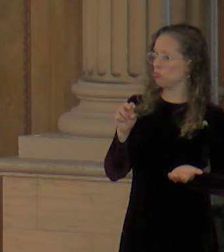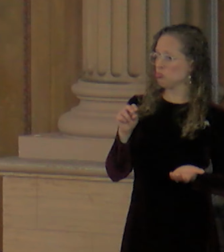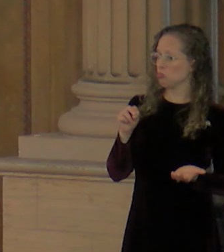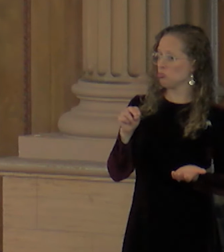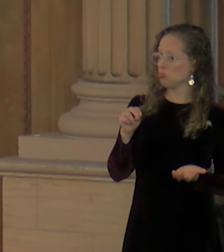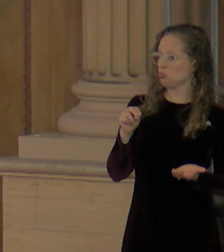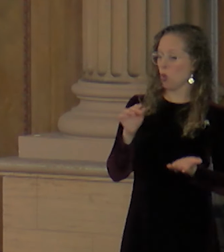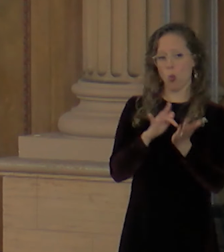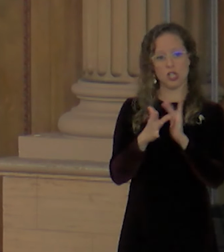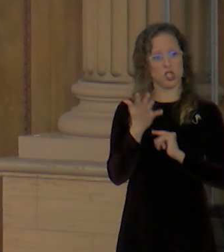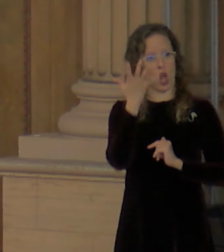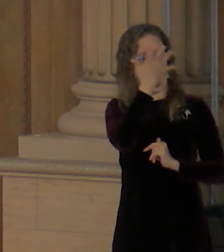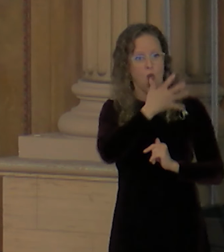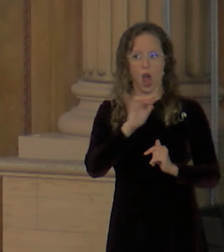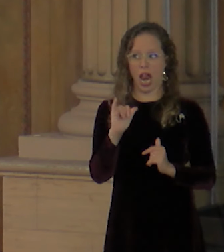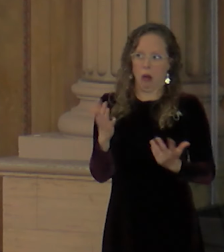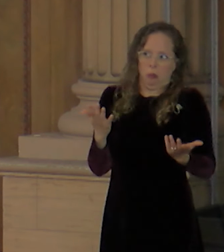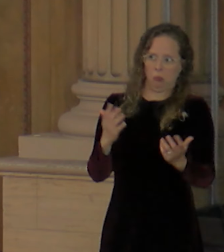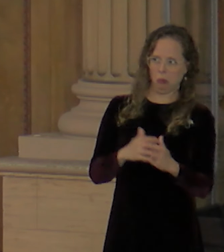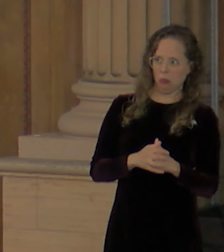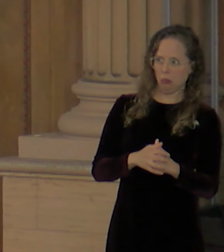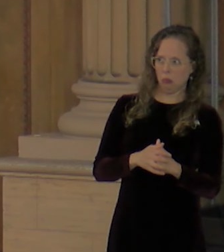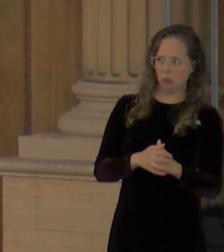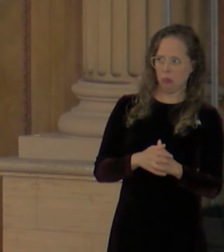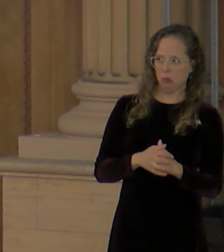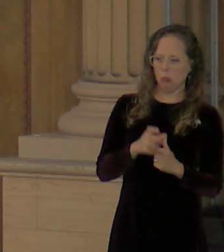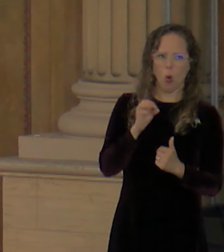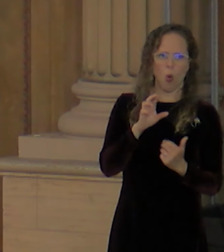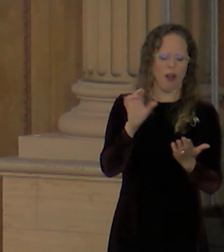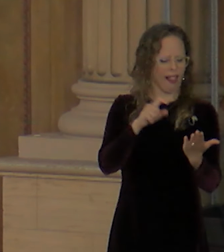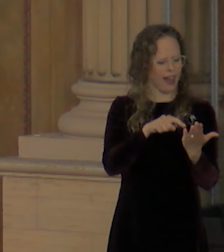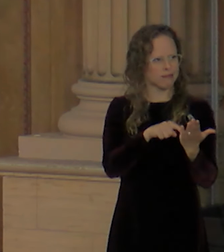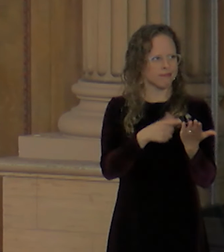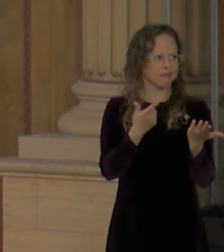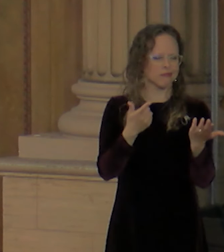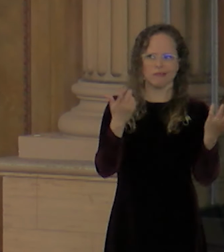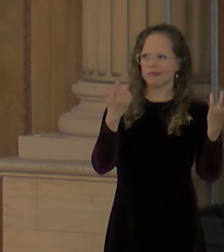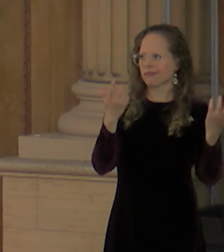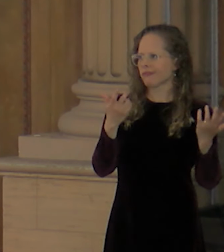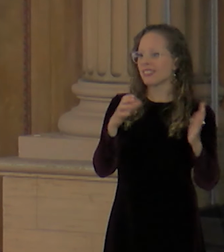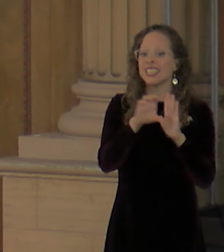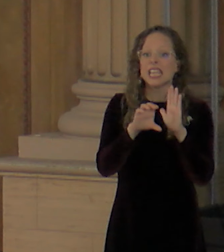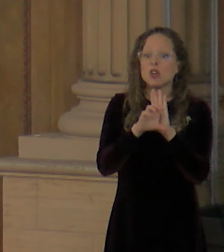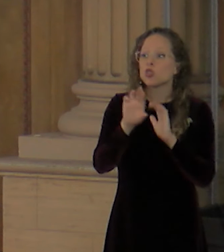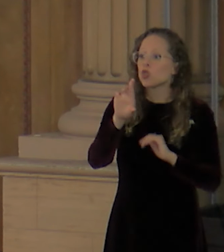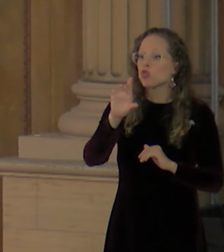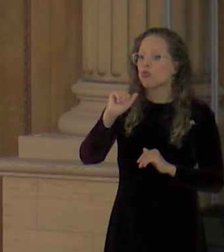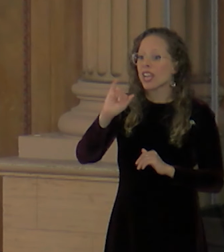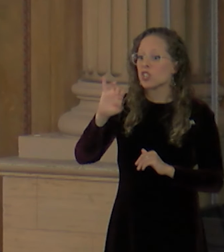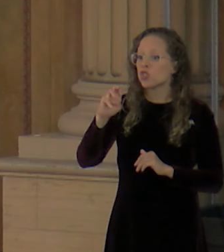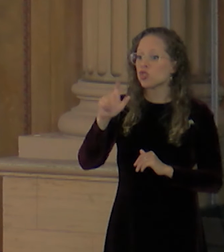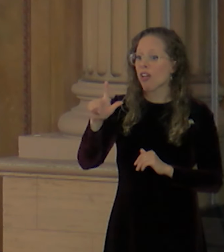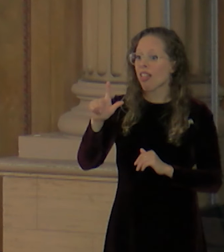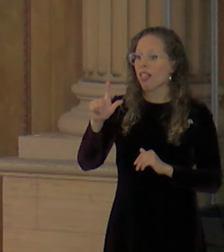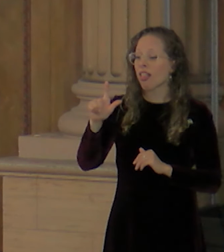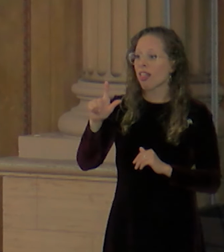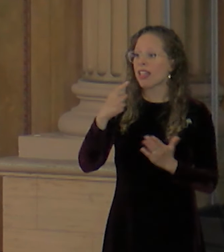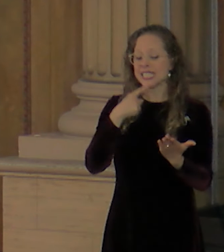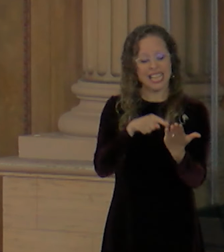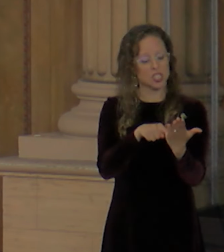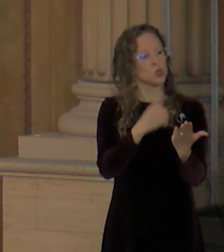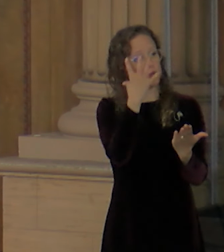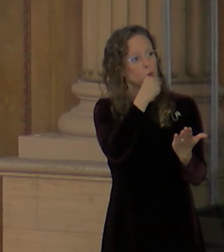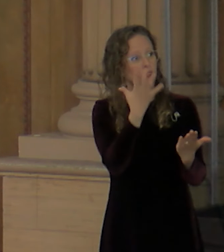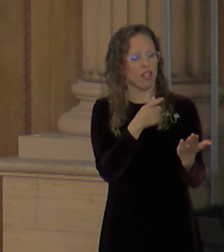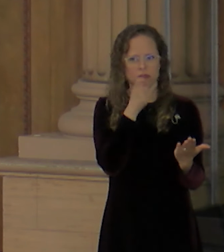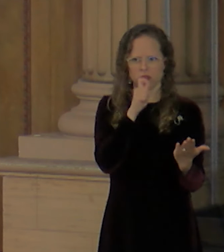We'll have quick descriptions like Rachel was beautiful, and then he just kind of moves on, doesn't get into detail about that. But here he gives this long and vivid